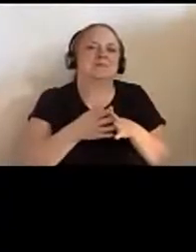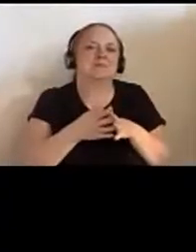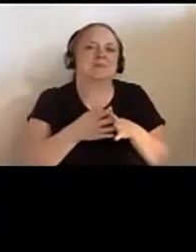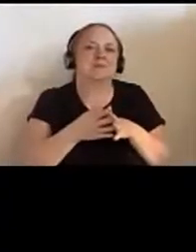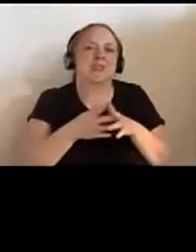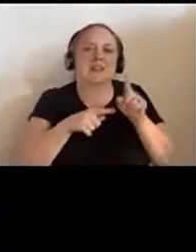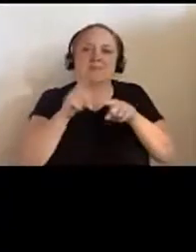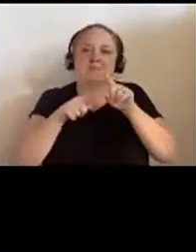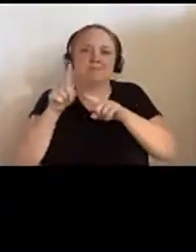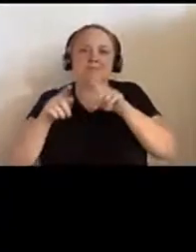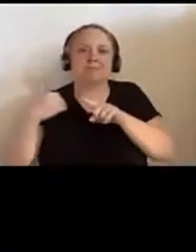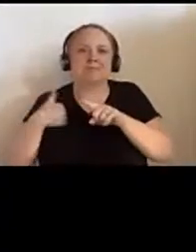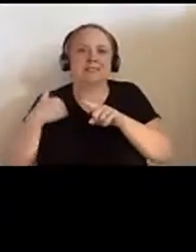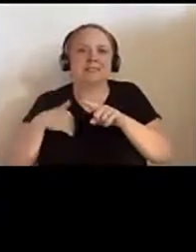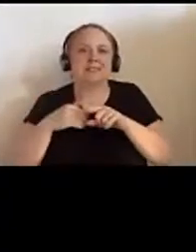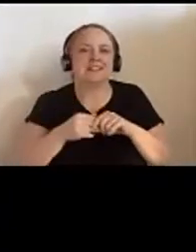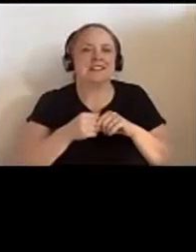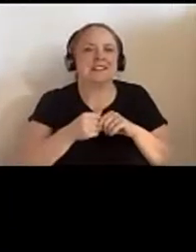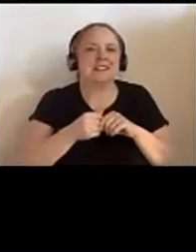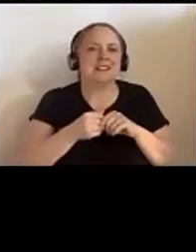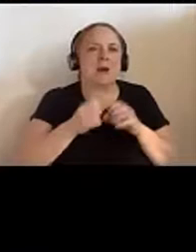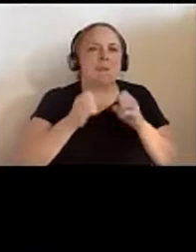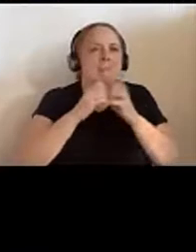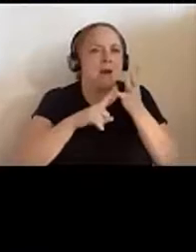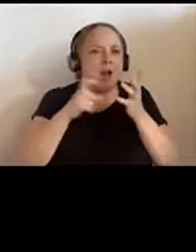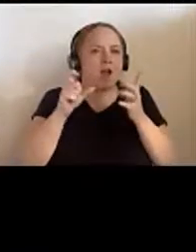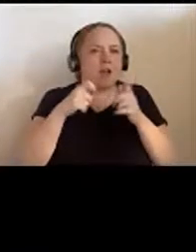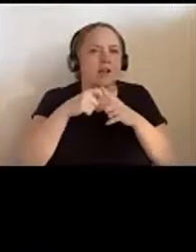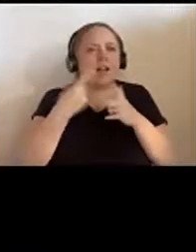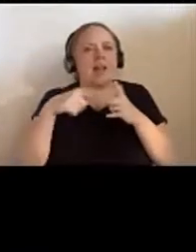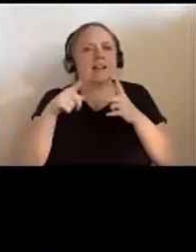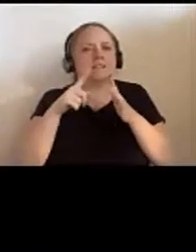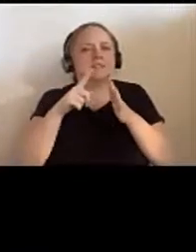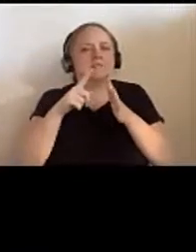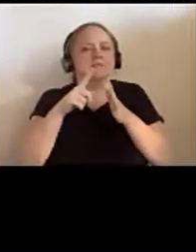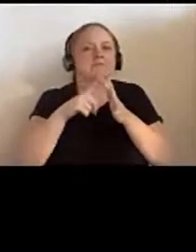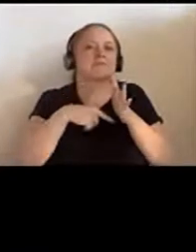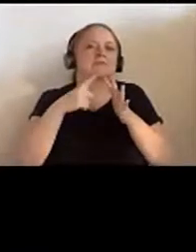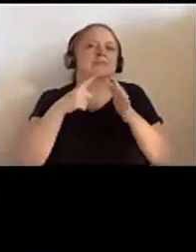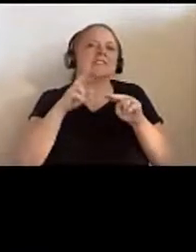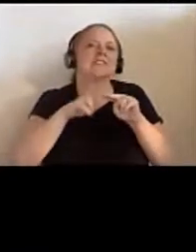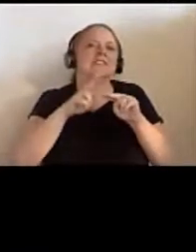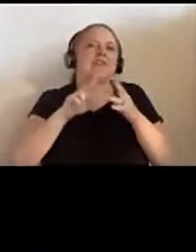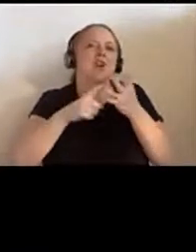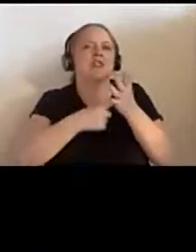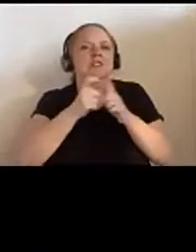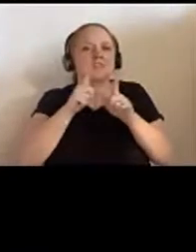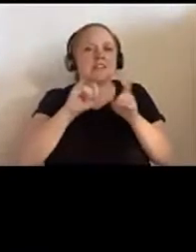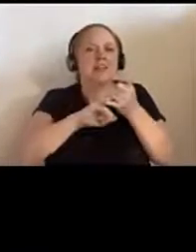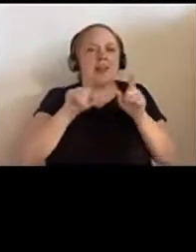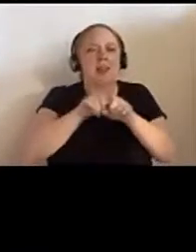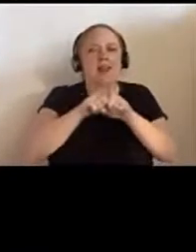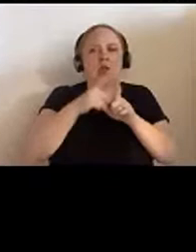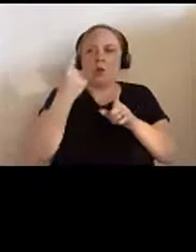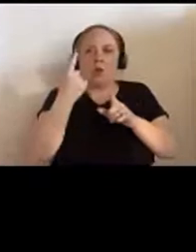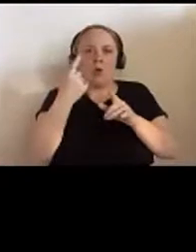Jeffords, it's almost like a who's who among young West Yorkshire